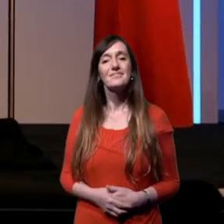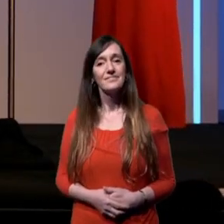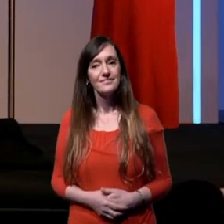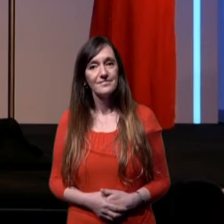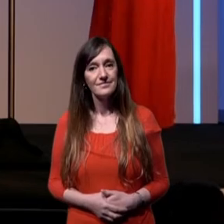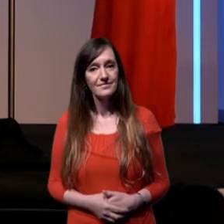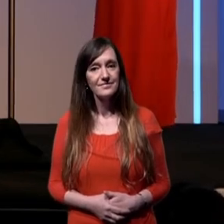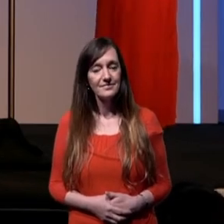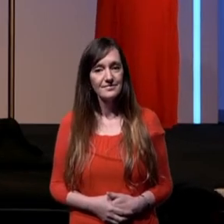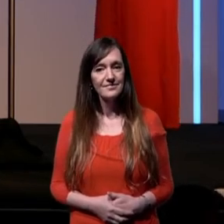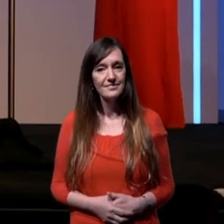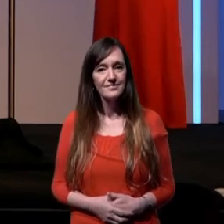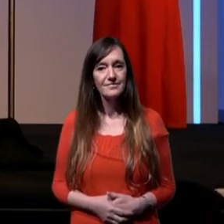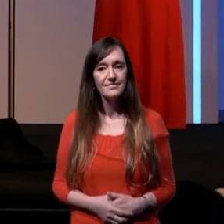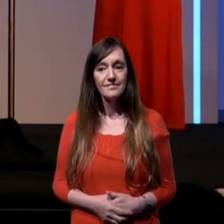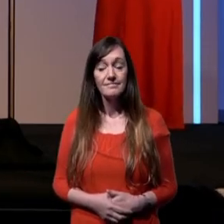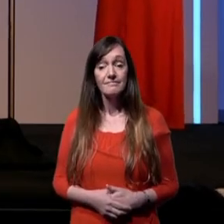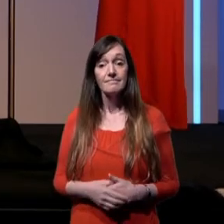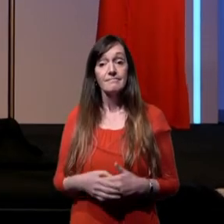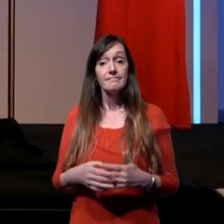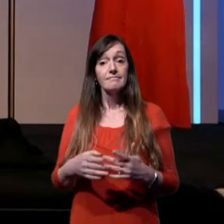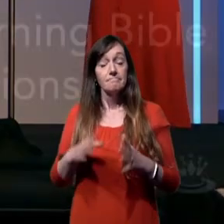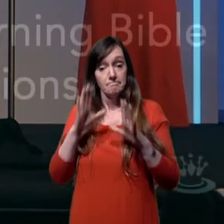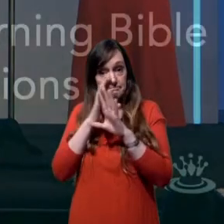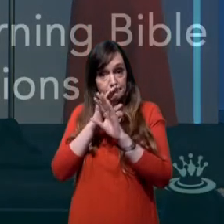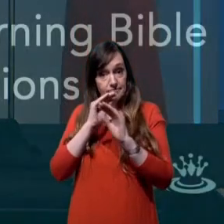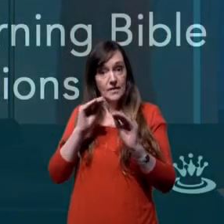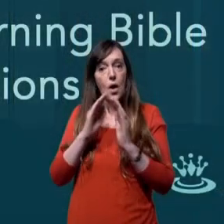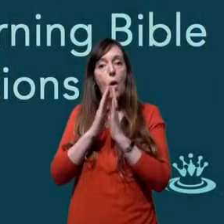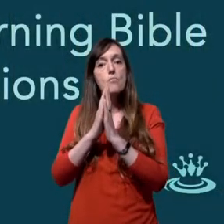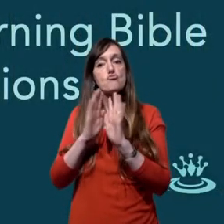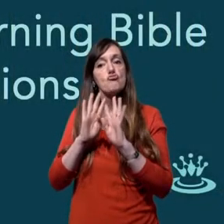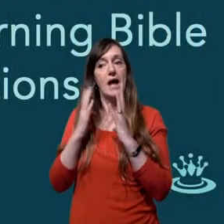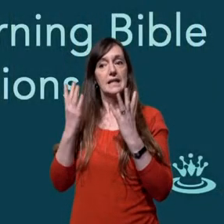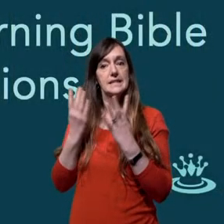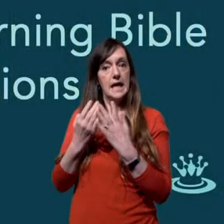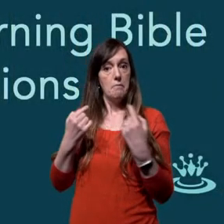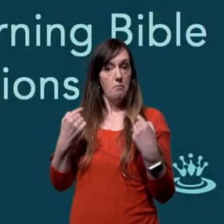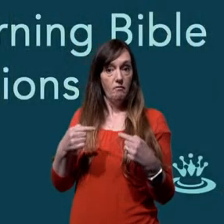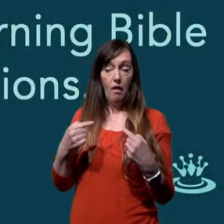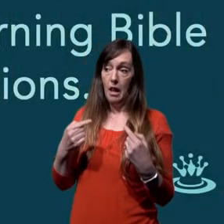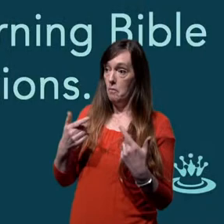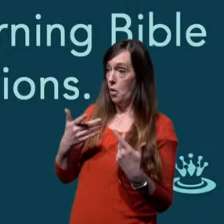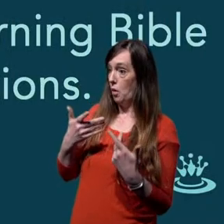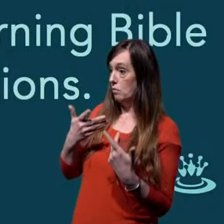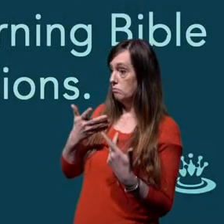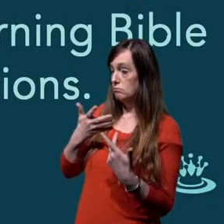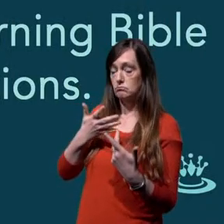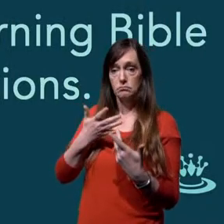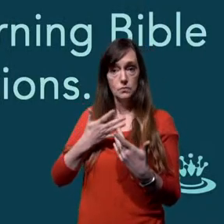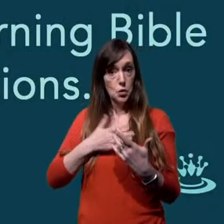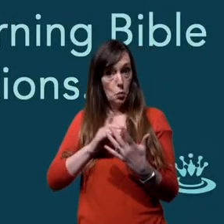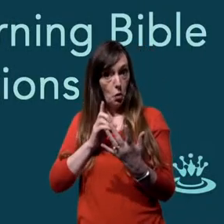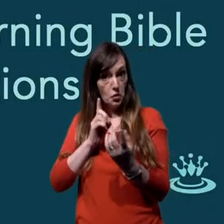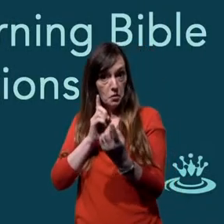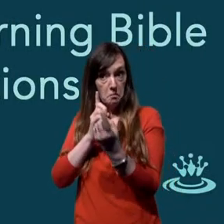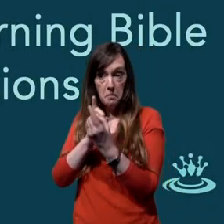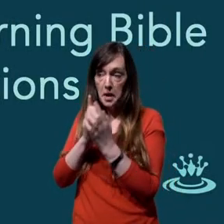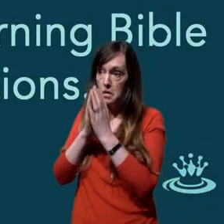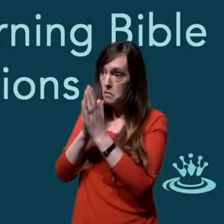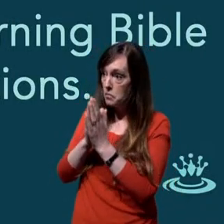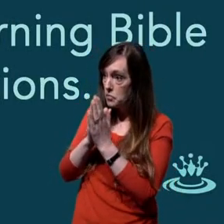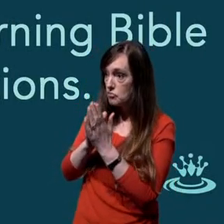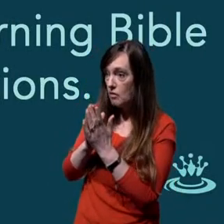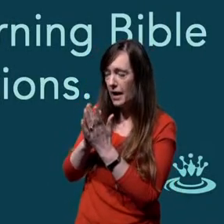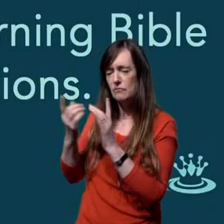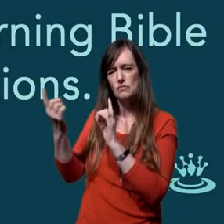Well, as always, there is a prayer team that would love to pray with you if you would like to, as a response to what you've heard from God's Word this